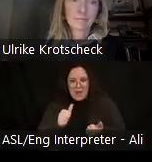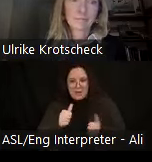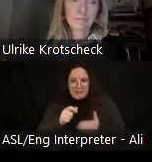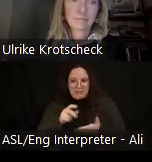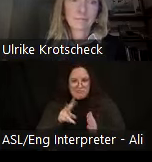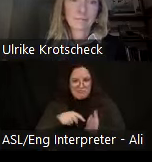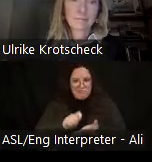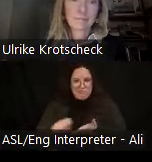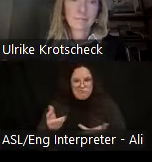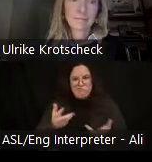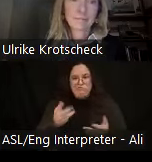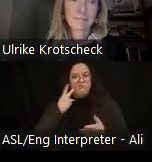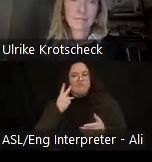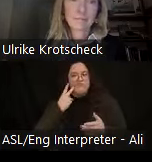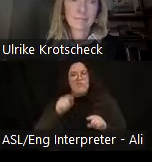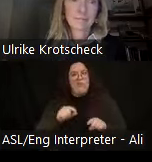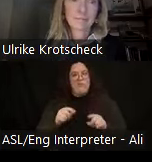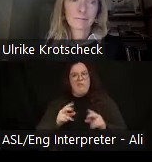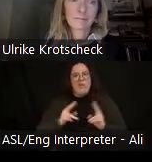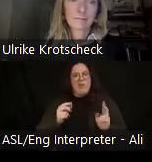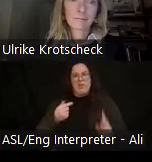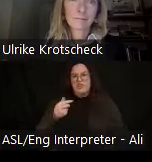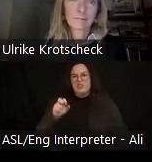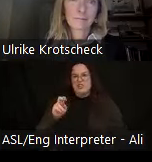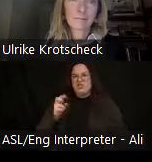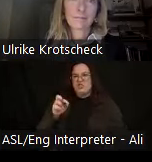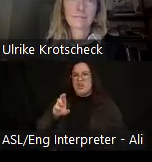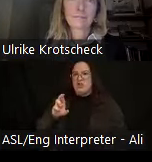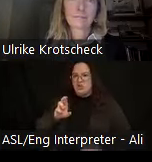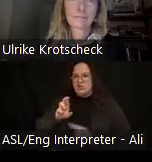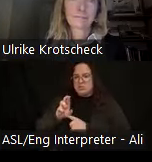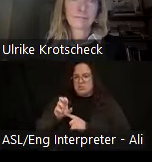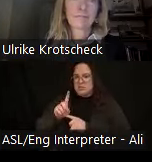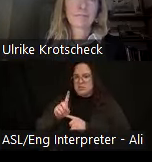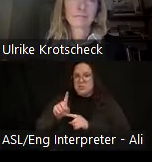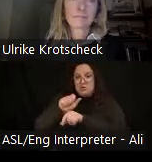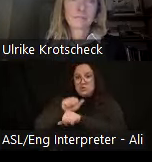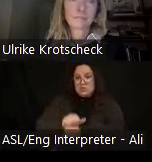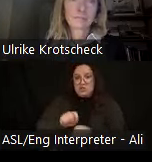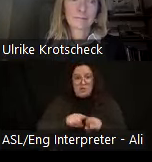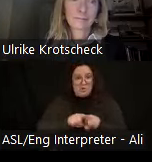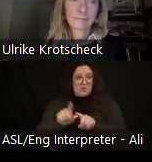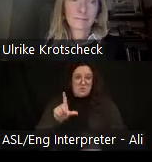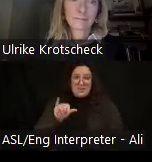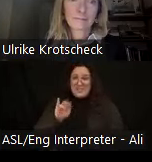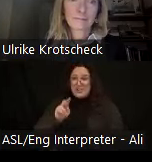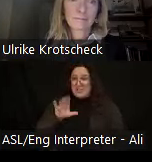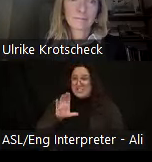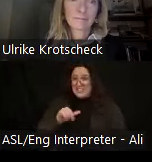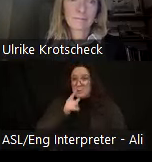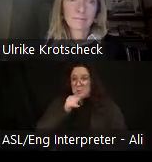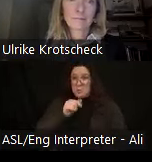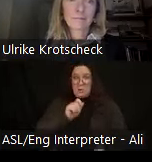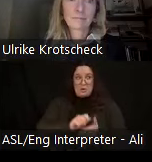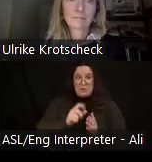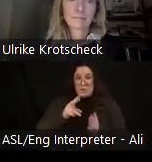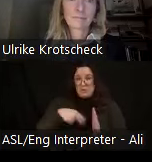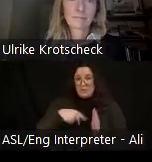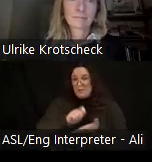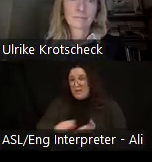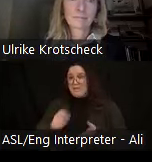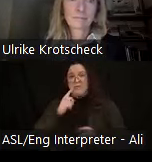interesting, right, to see that this is a very gendered tradition, but also that literacy is a gendered tradition. And in this case, we have writing on the body,